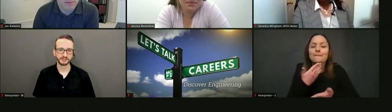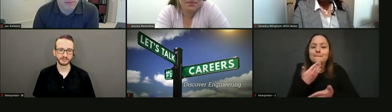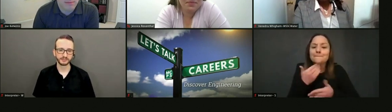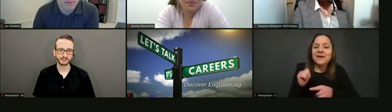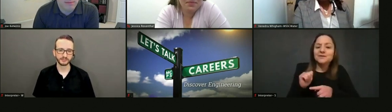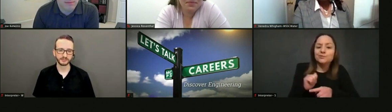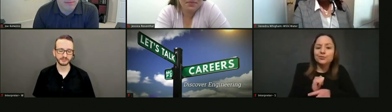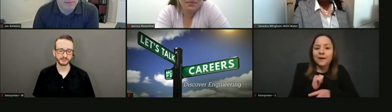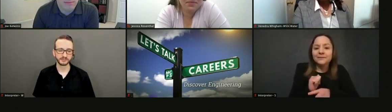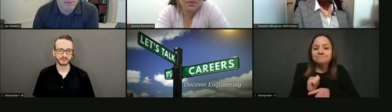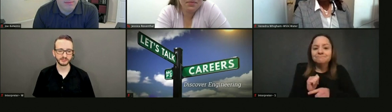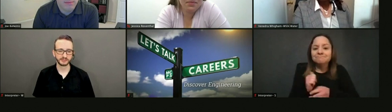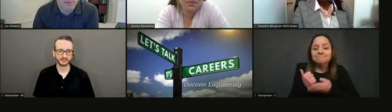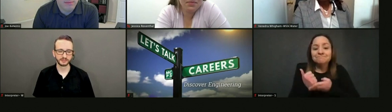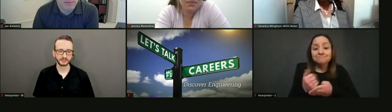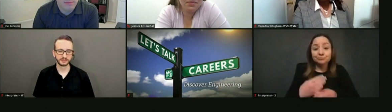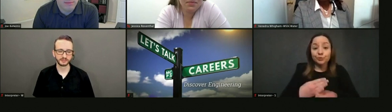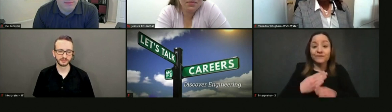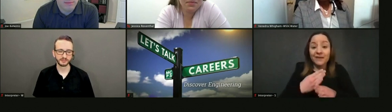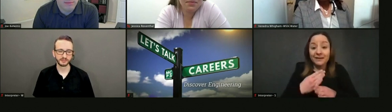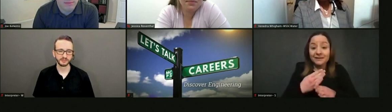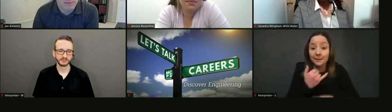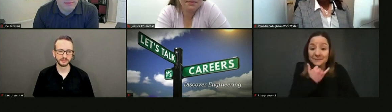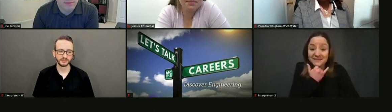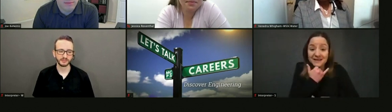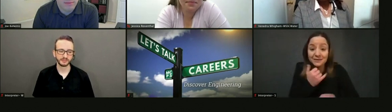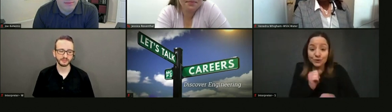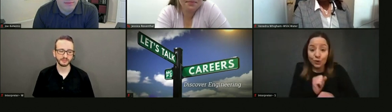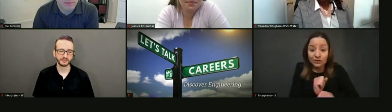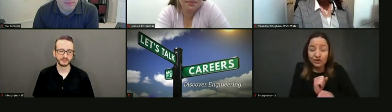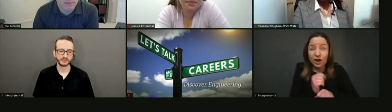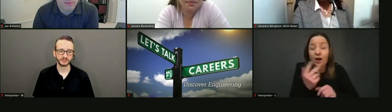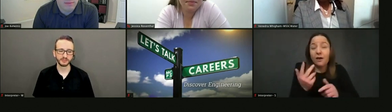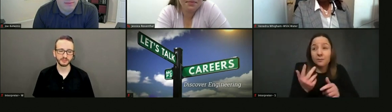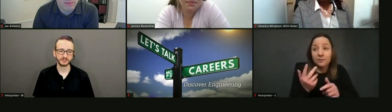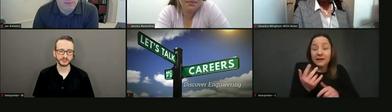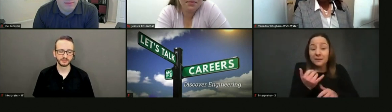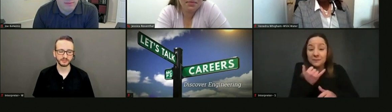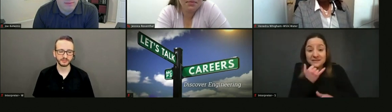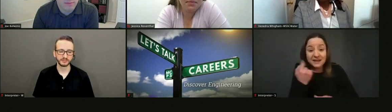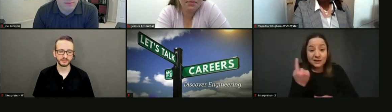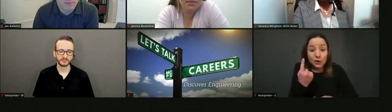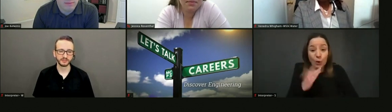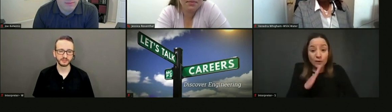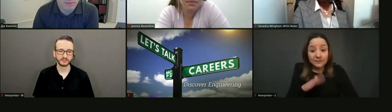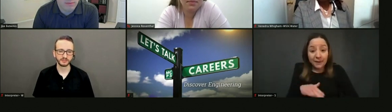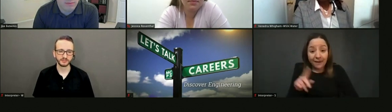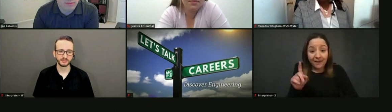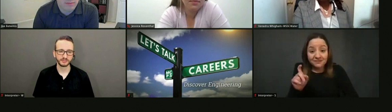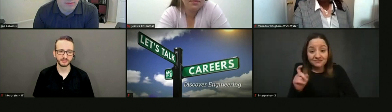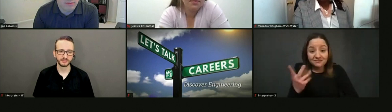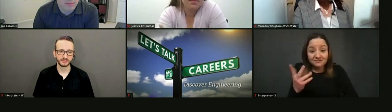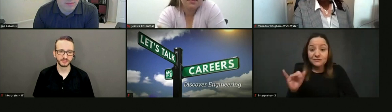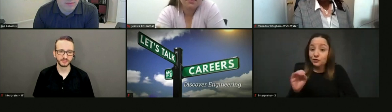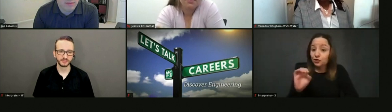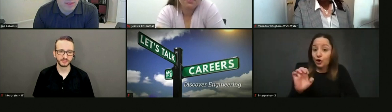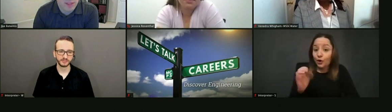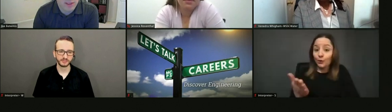practices to help prevent mistakes on the job? And are mistakes always a bad thing? And Joe, could you start us